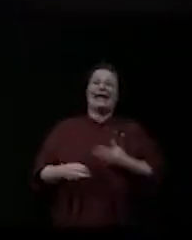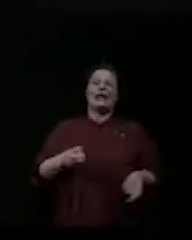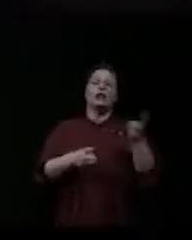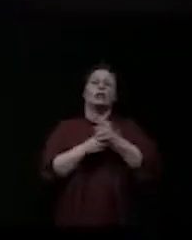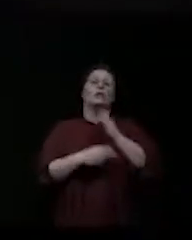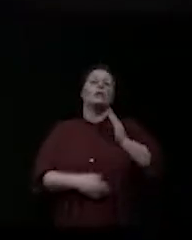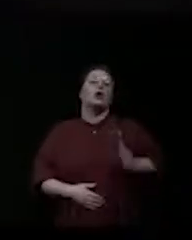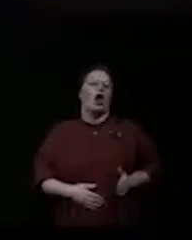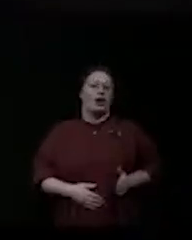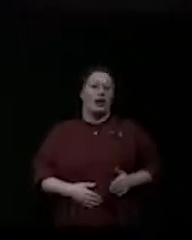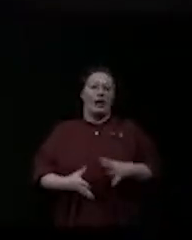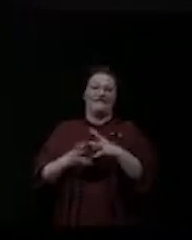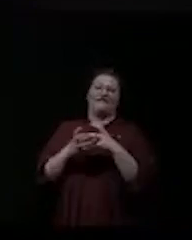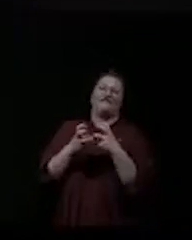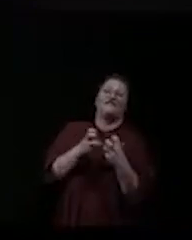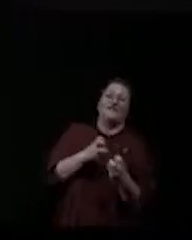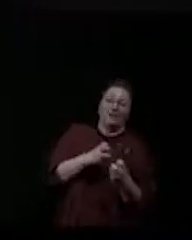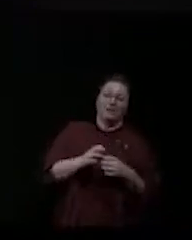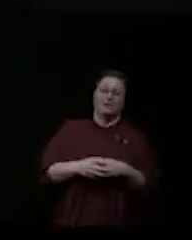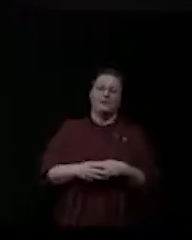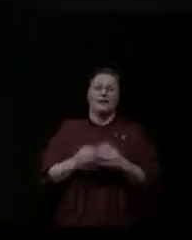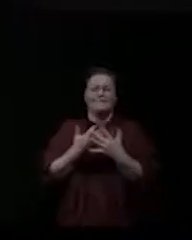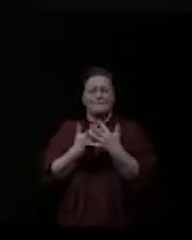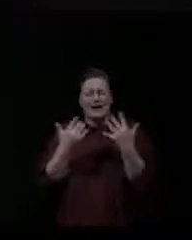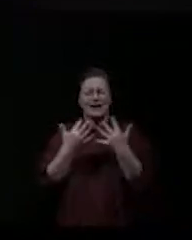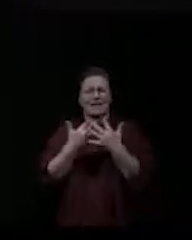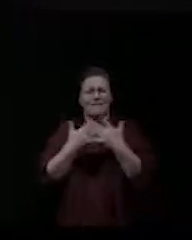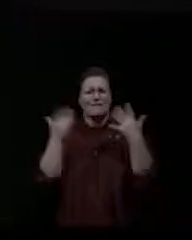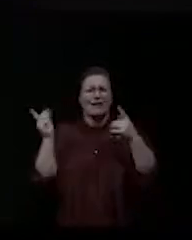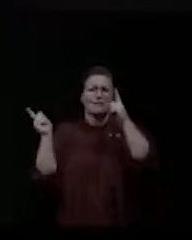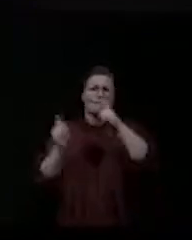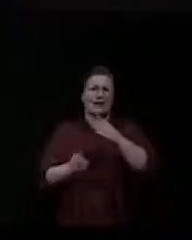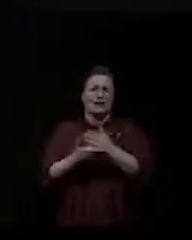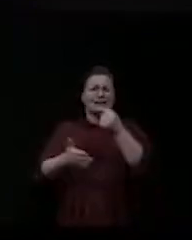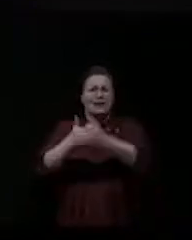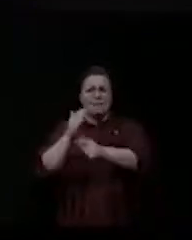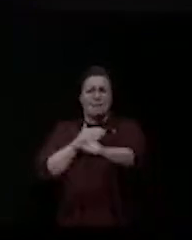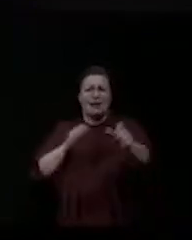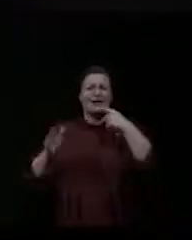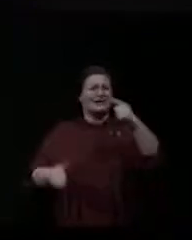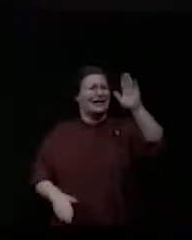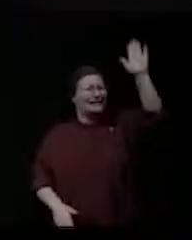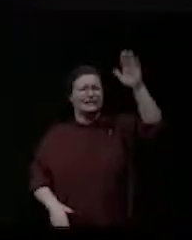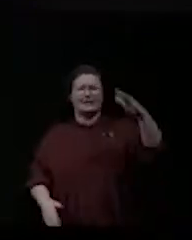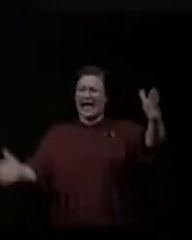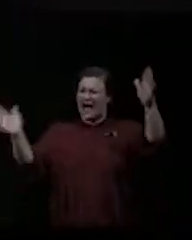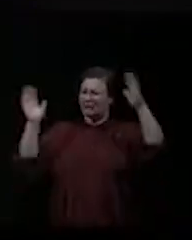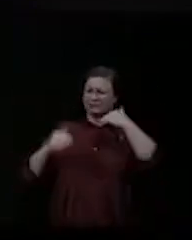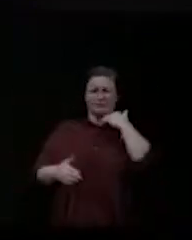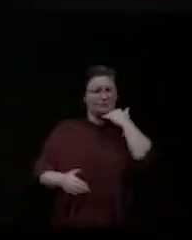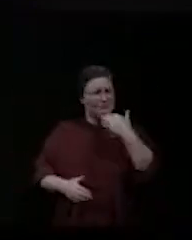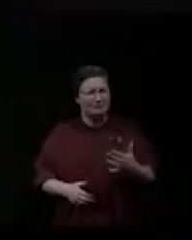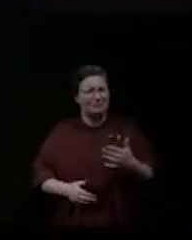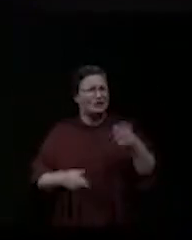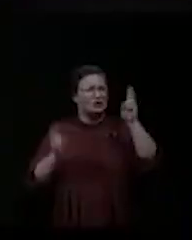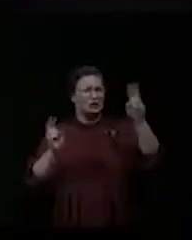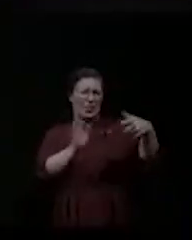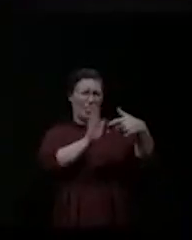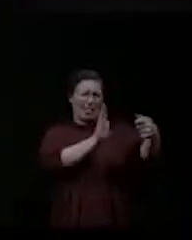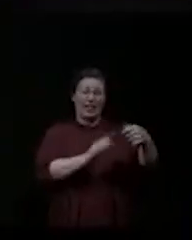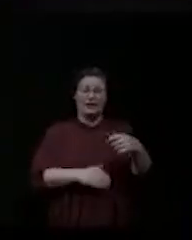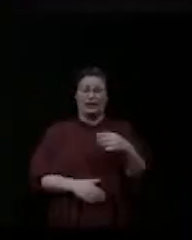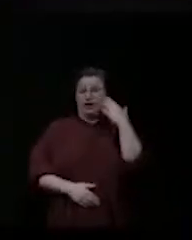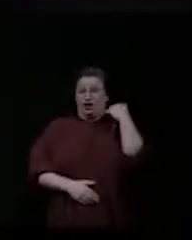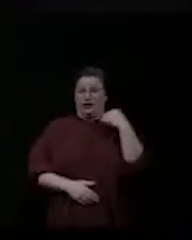hypocrisy. Numerous human rights defenders have expressed disgust with this. One from